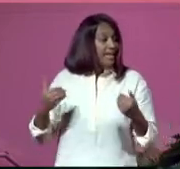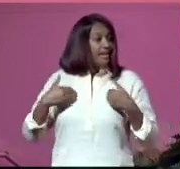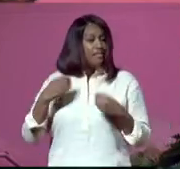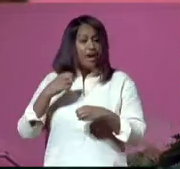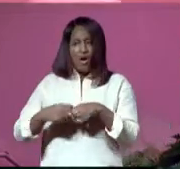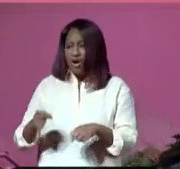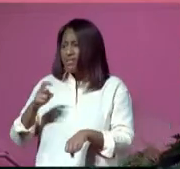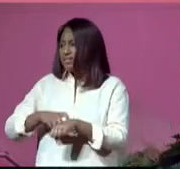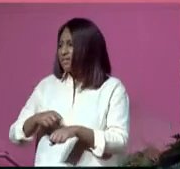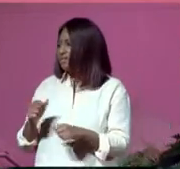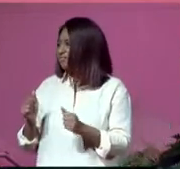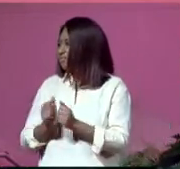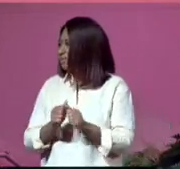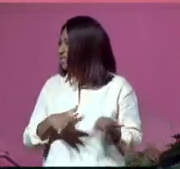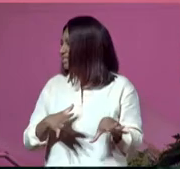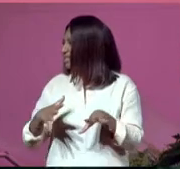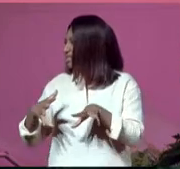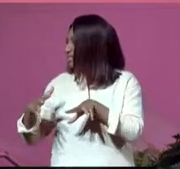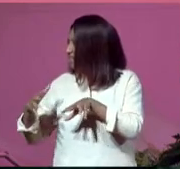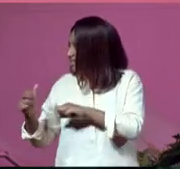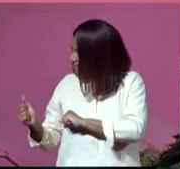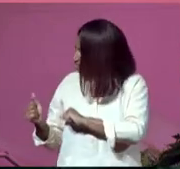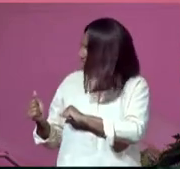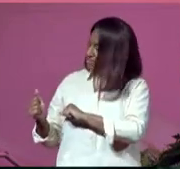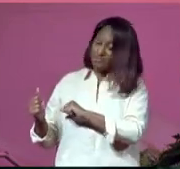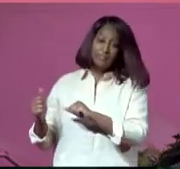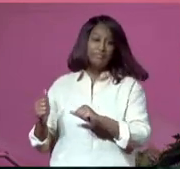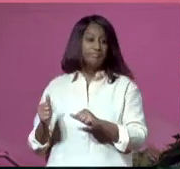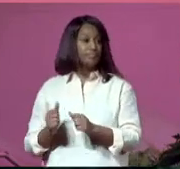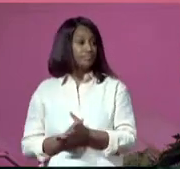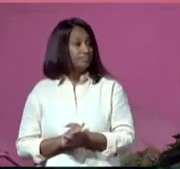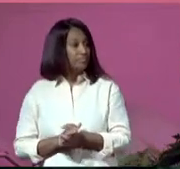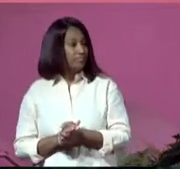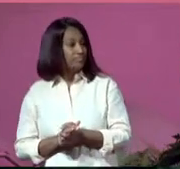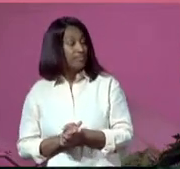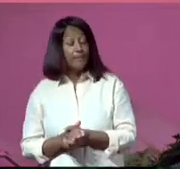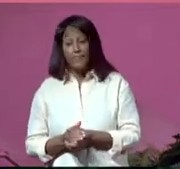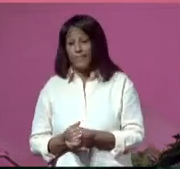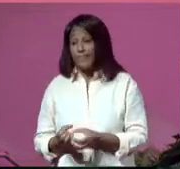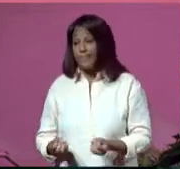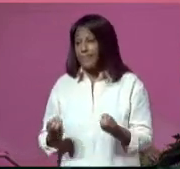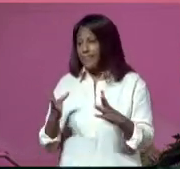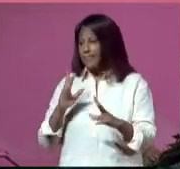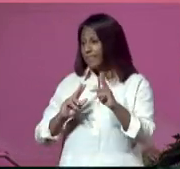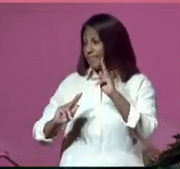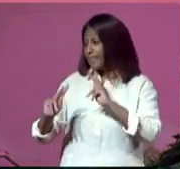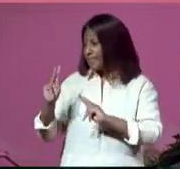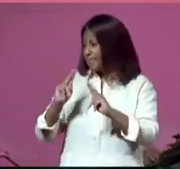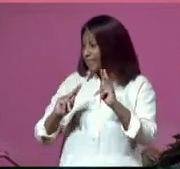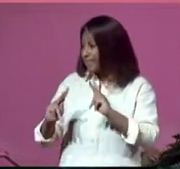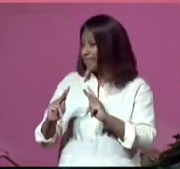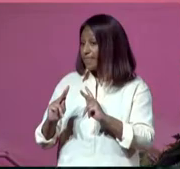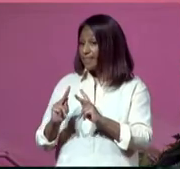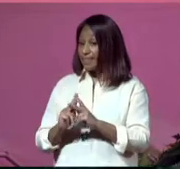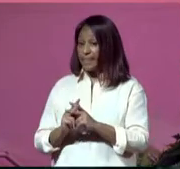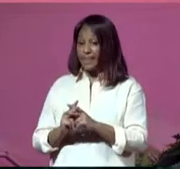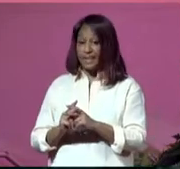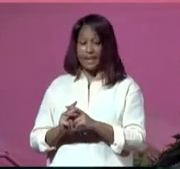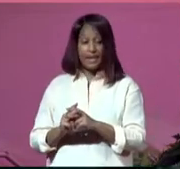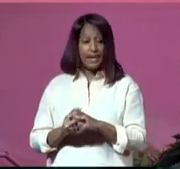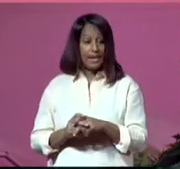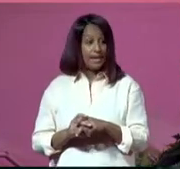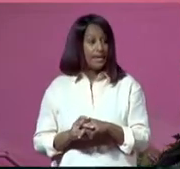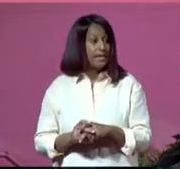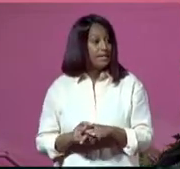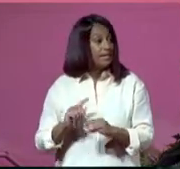leaving. In the psychology of leaving, many psychiatrists point out that there are two main things involved in leaving. Number